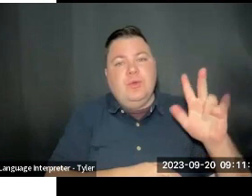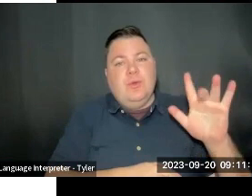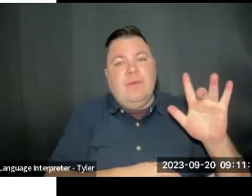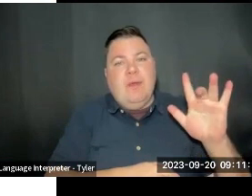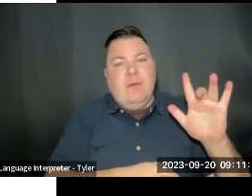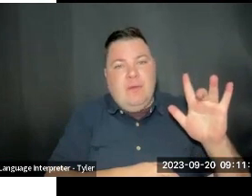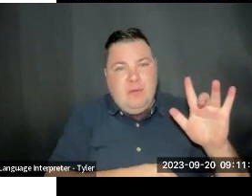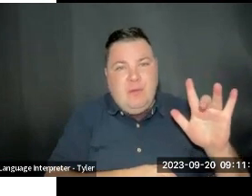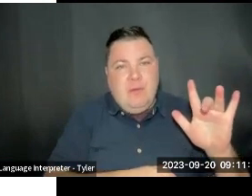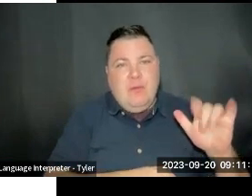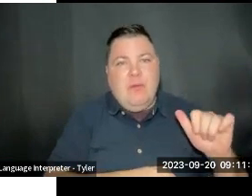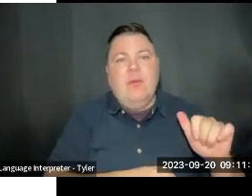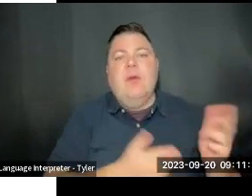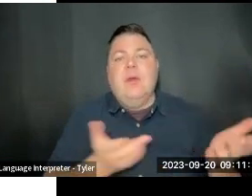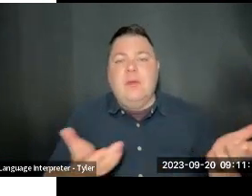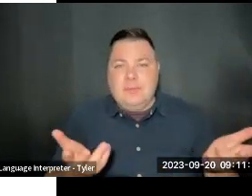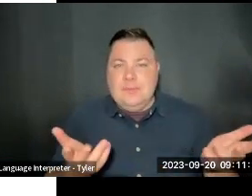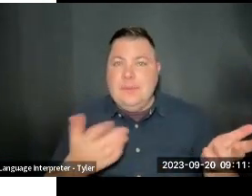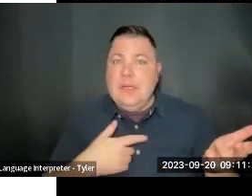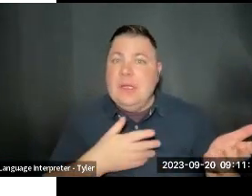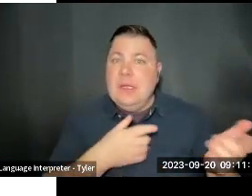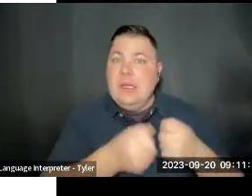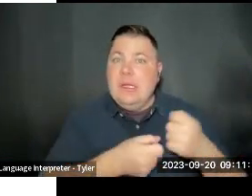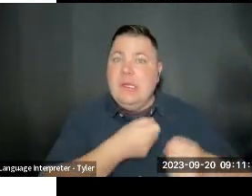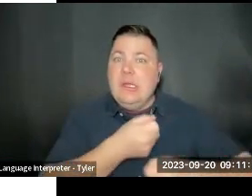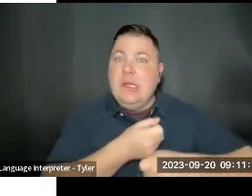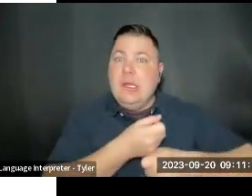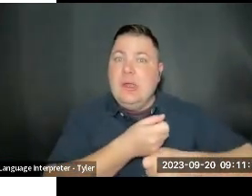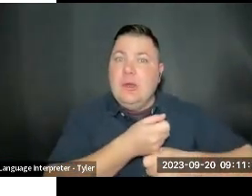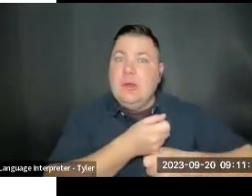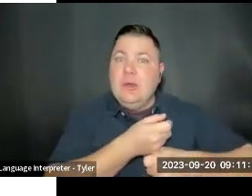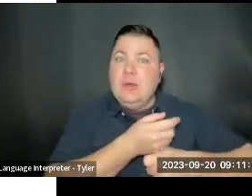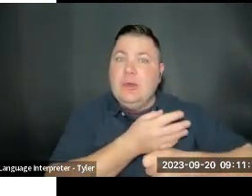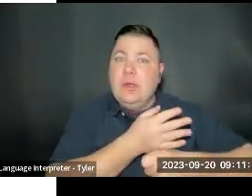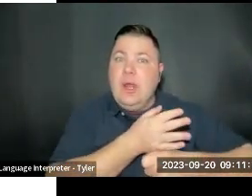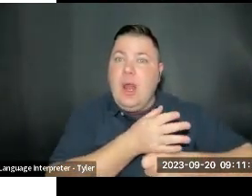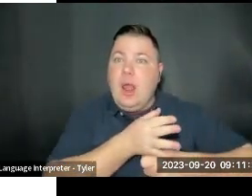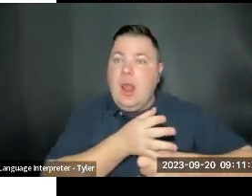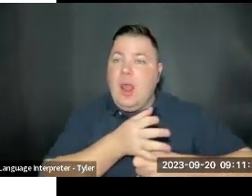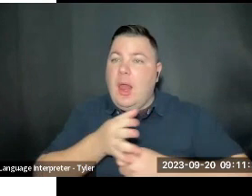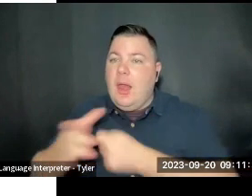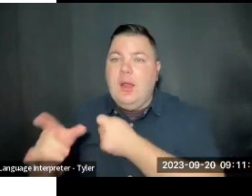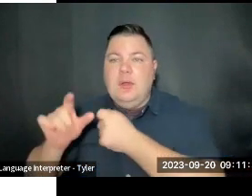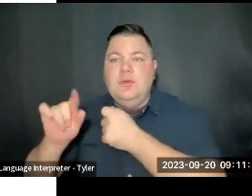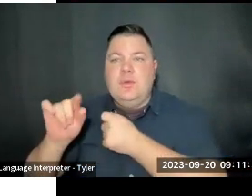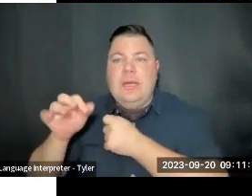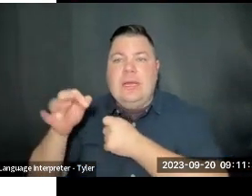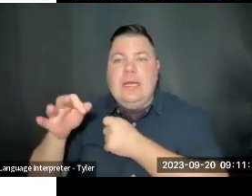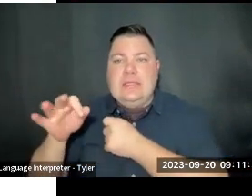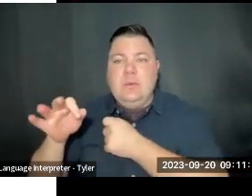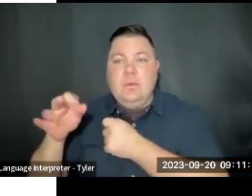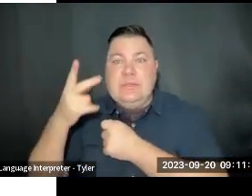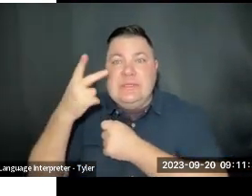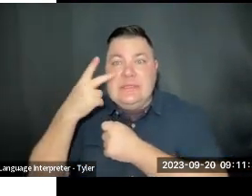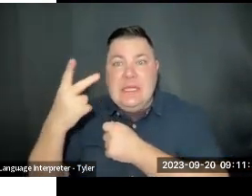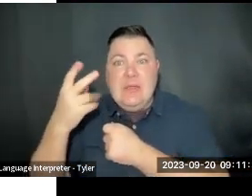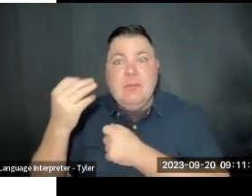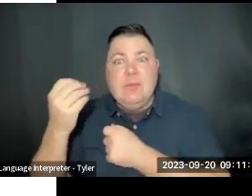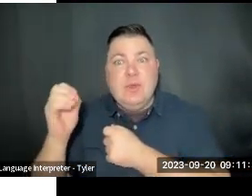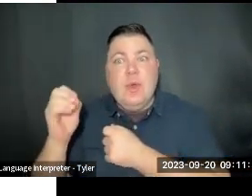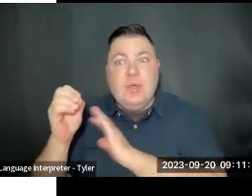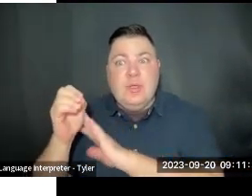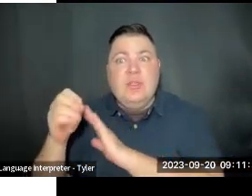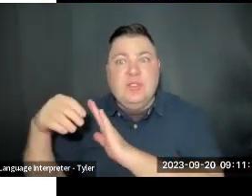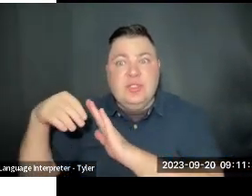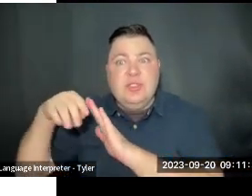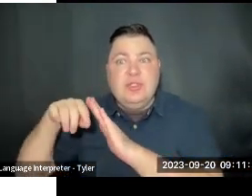14%. But by 2019, we actually saw the prevalence rates in Missouri start